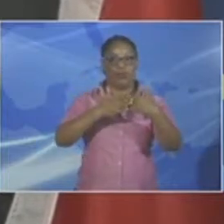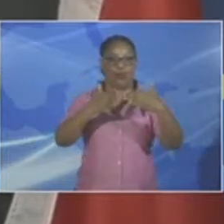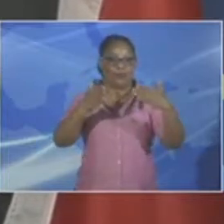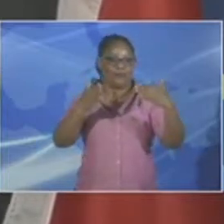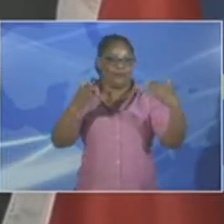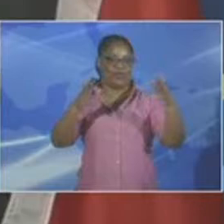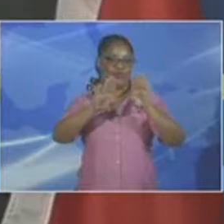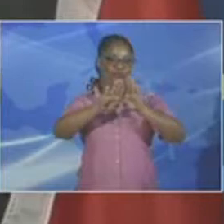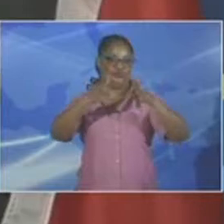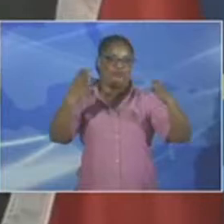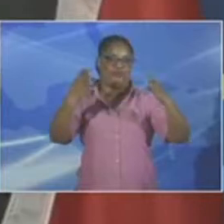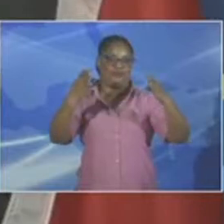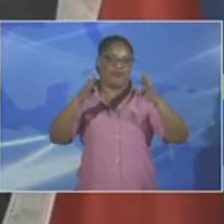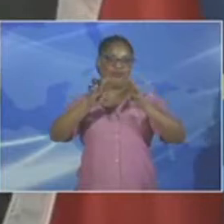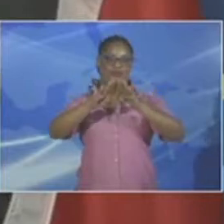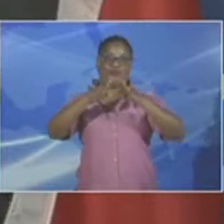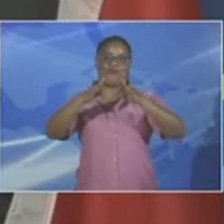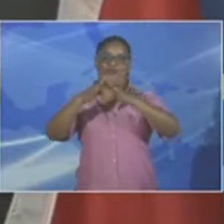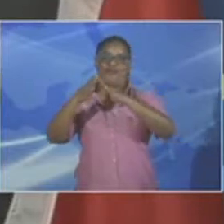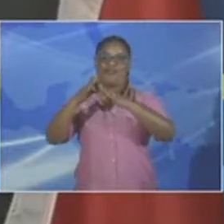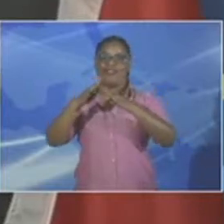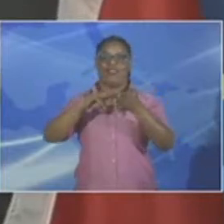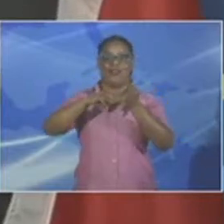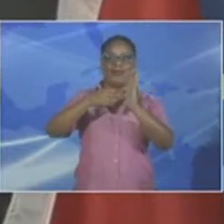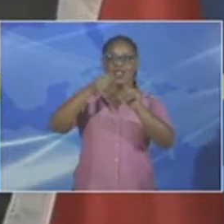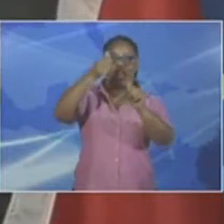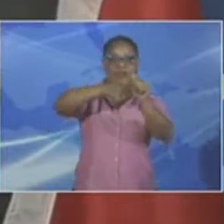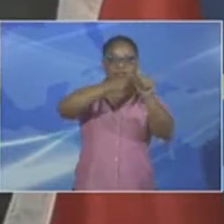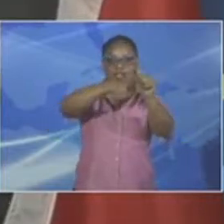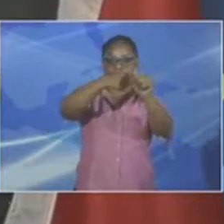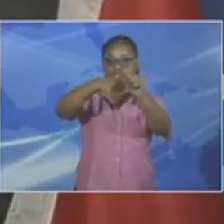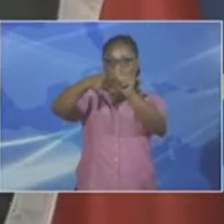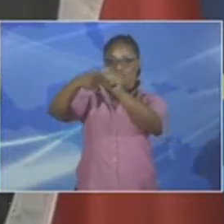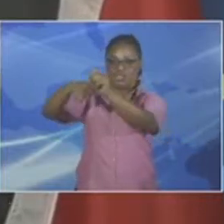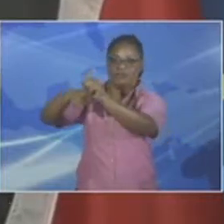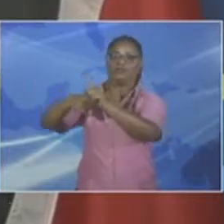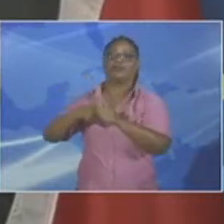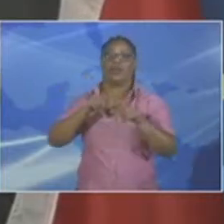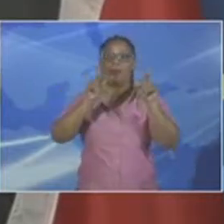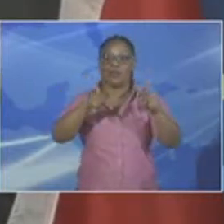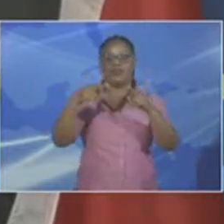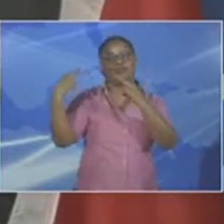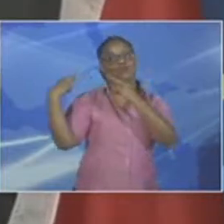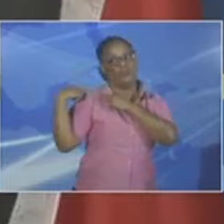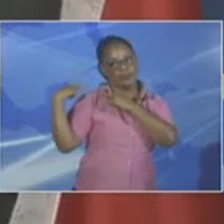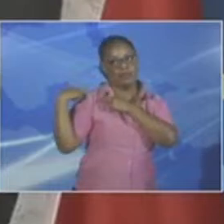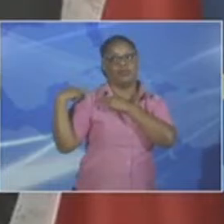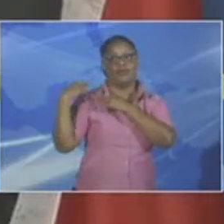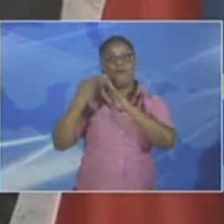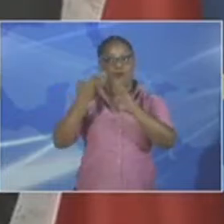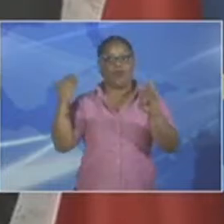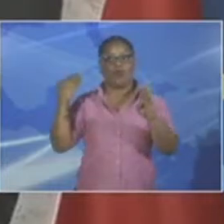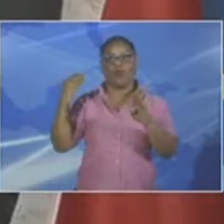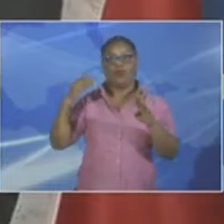an individual responsibility. There were times when the state intervened and said to you, stay in your